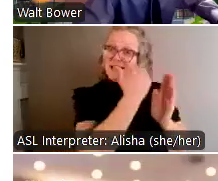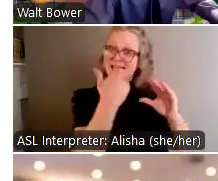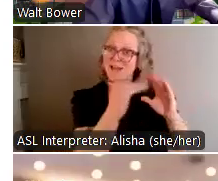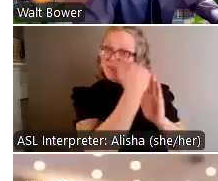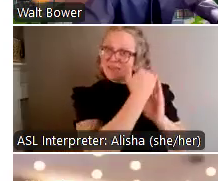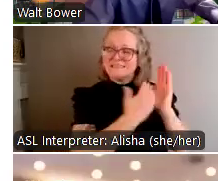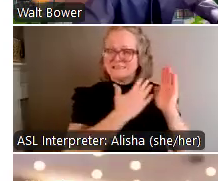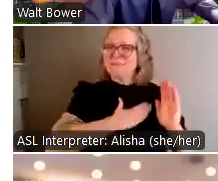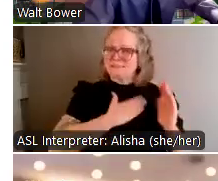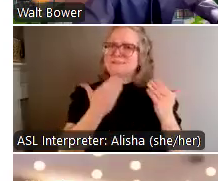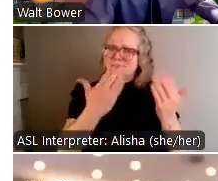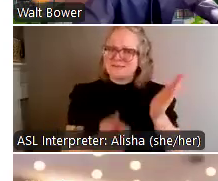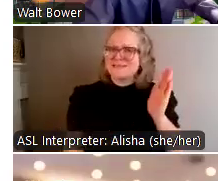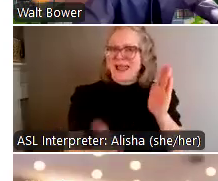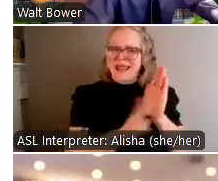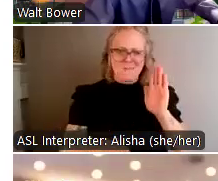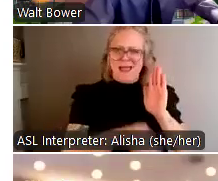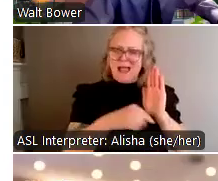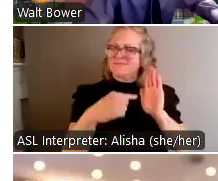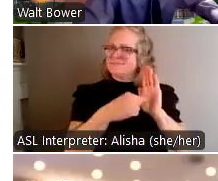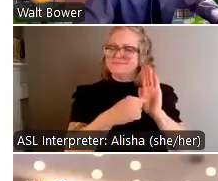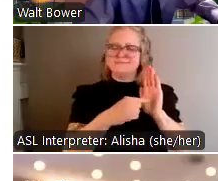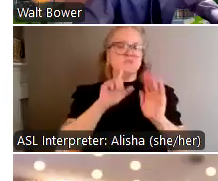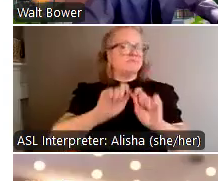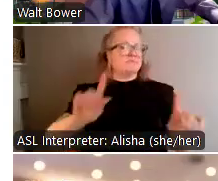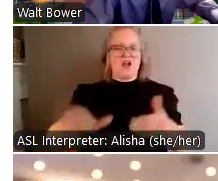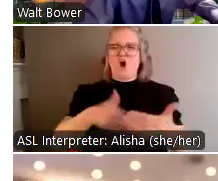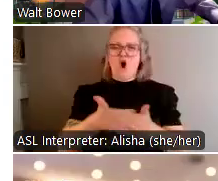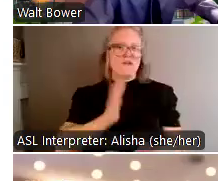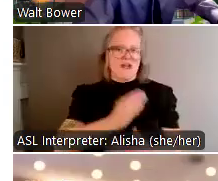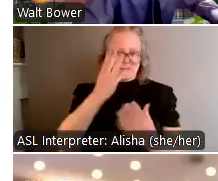go ahead and sign up for that so you'll get all the information from us.